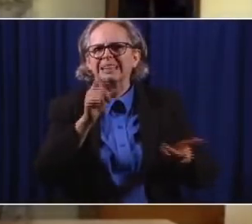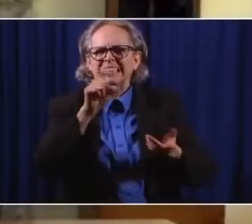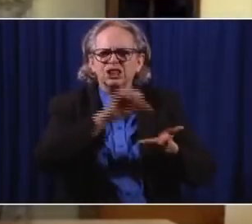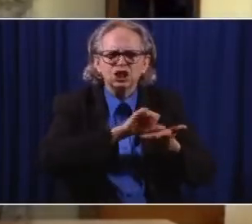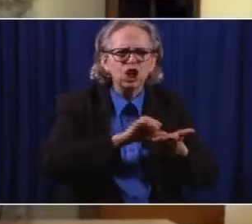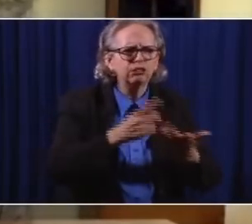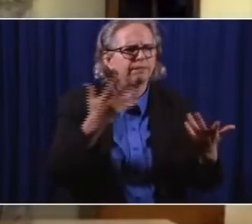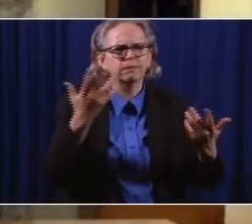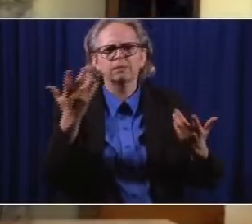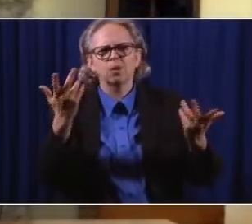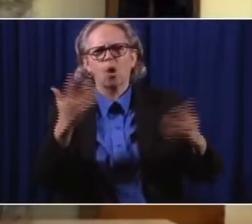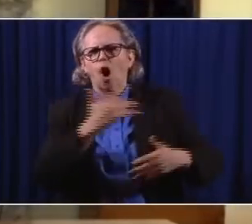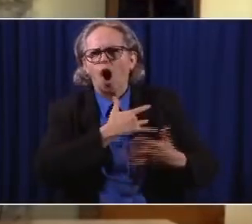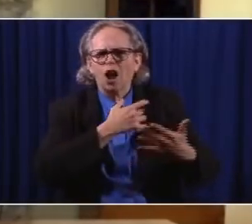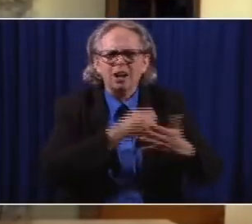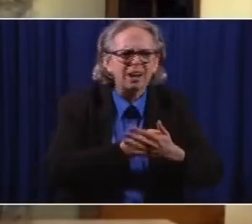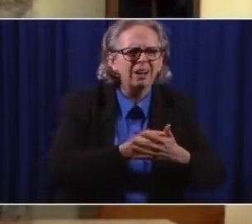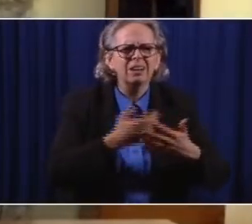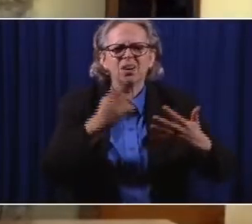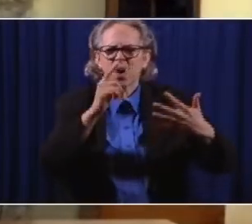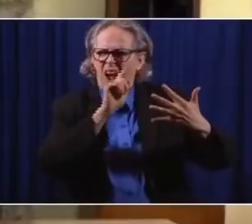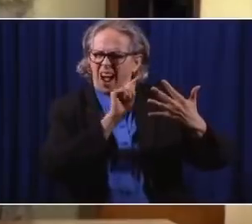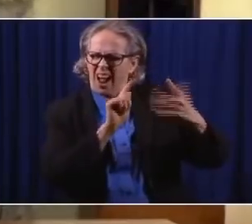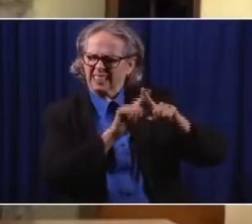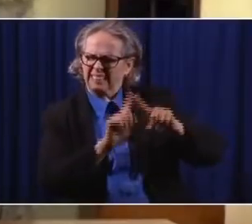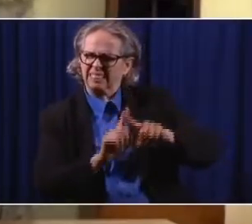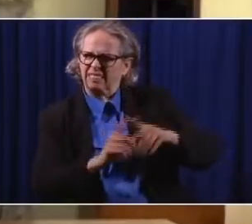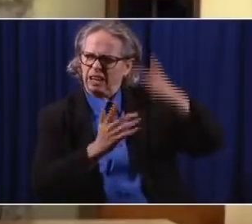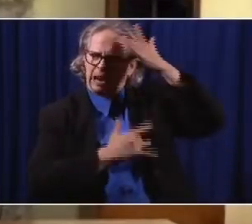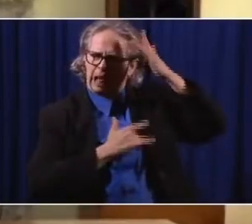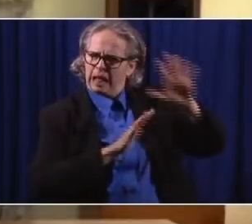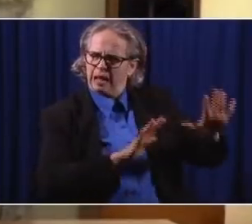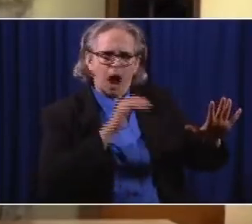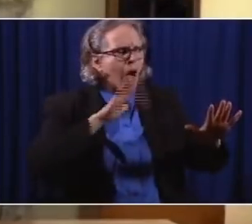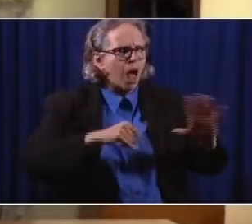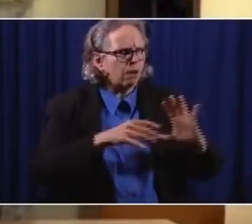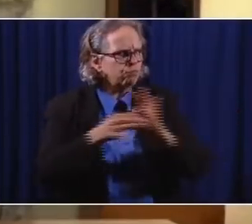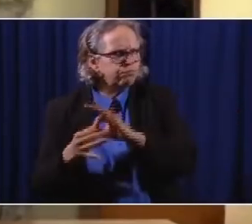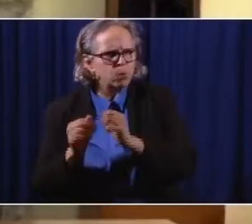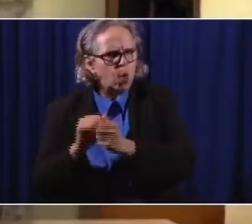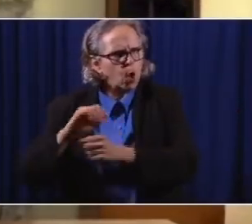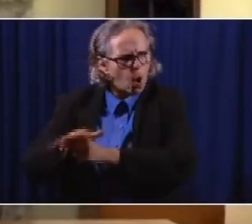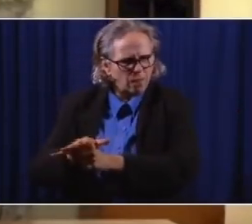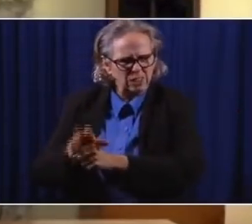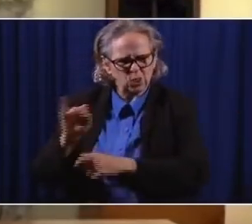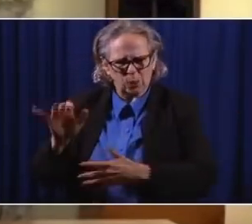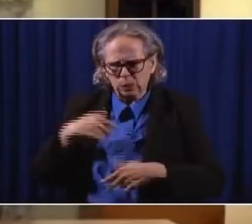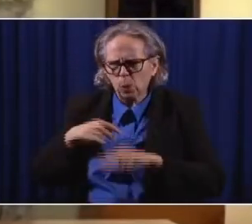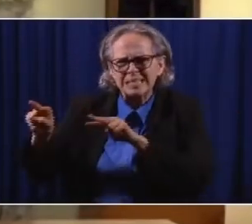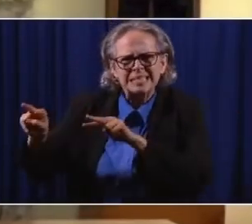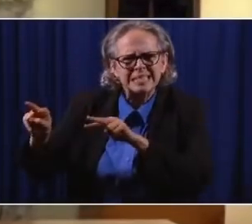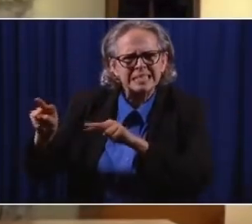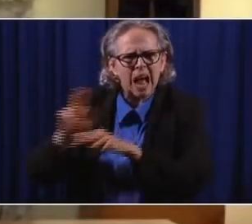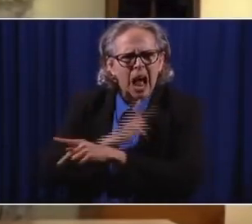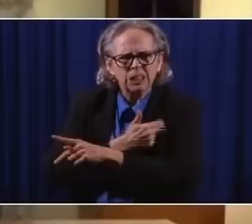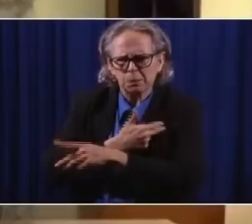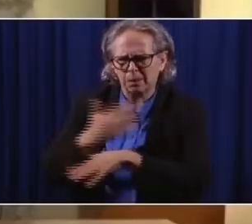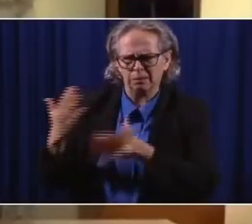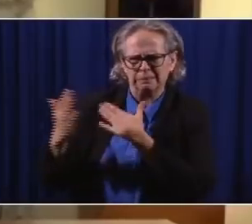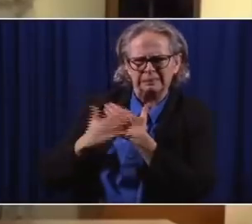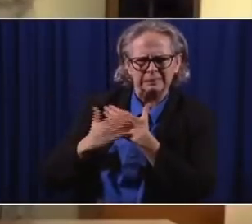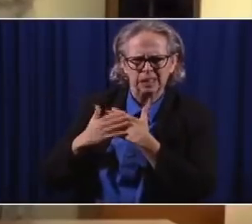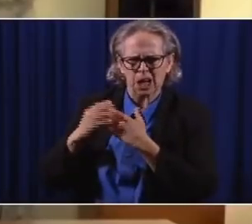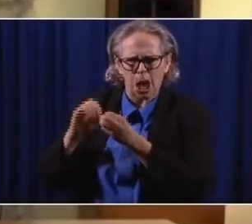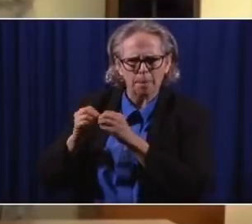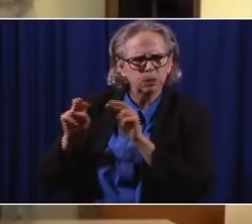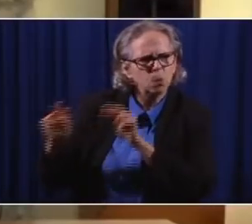crashes, strokes, and heart attacks. That's why this number is certainly something that we keep our eye on. Eric,